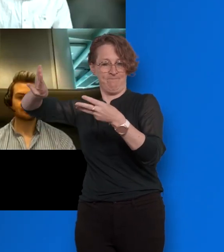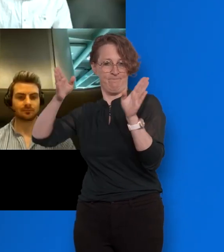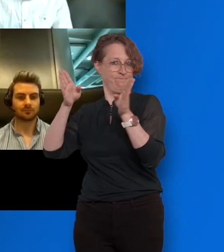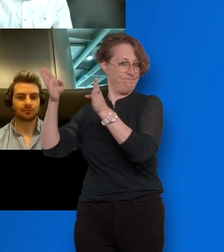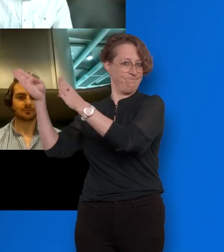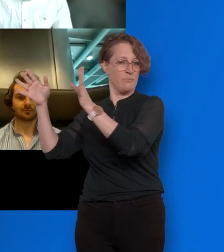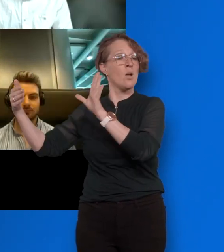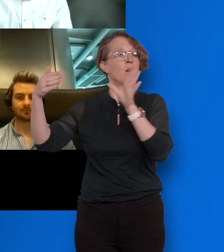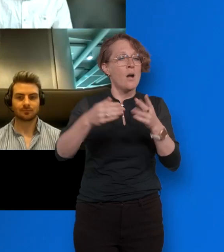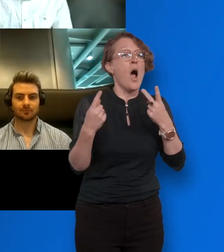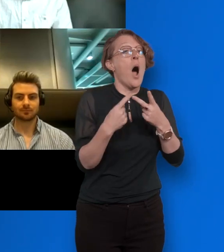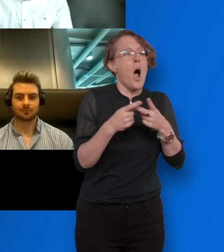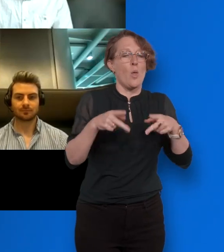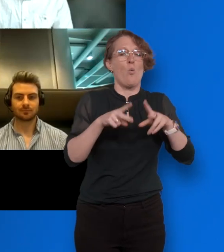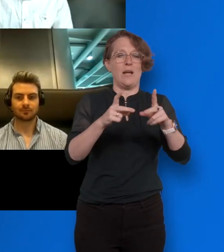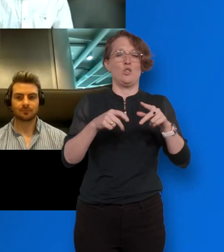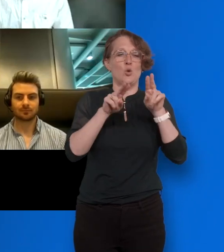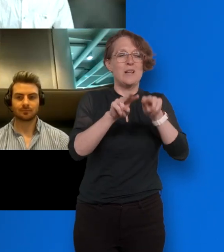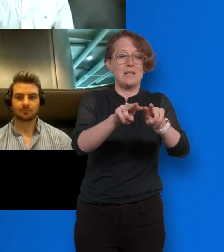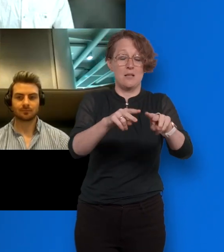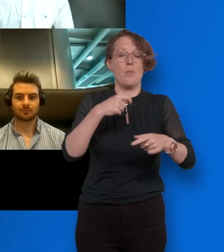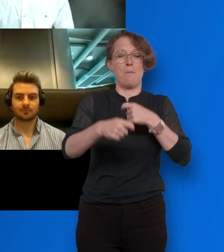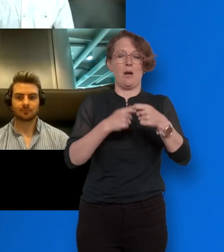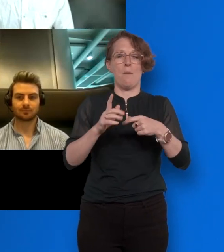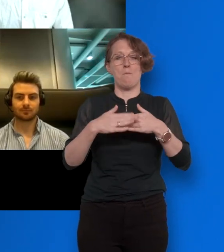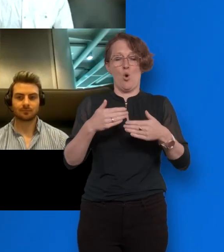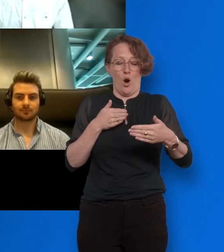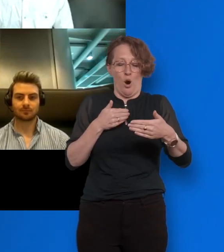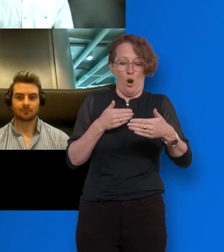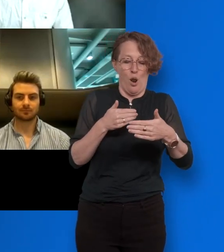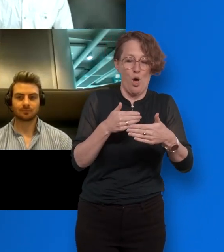to introduce other ways of assessment, the closer we will become to